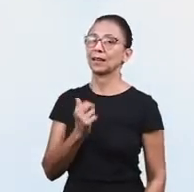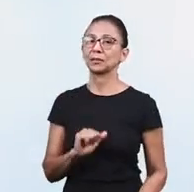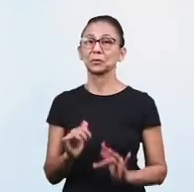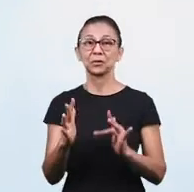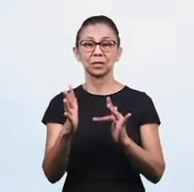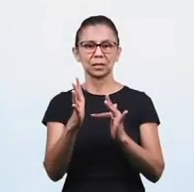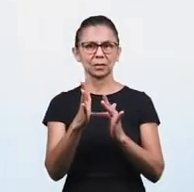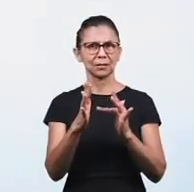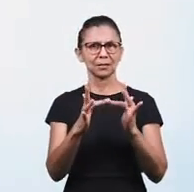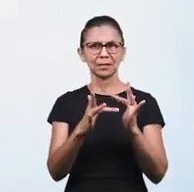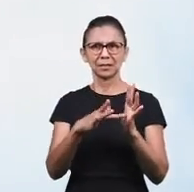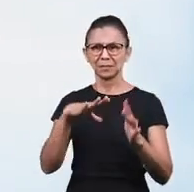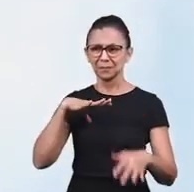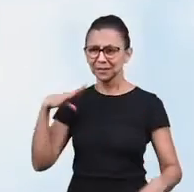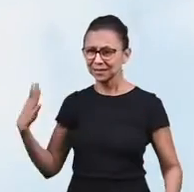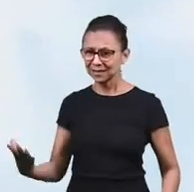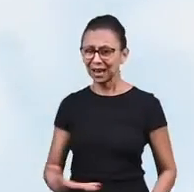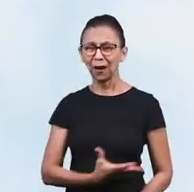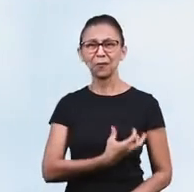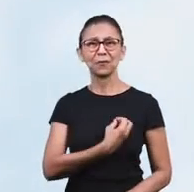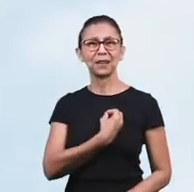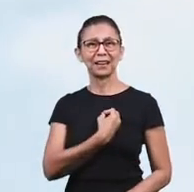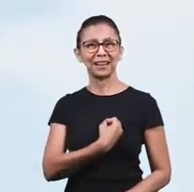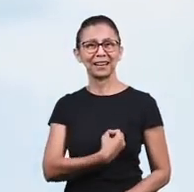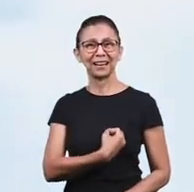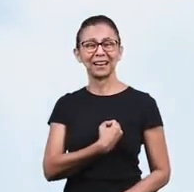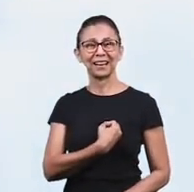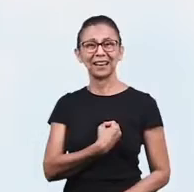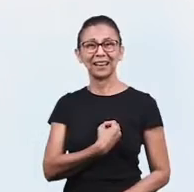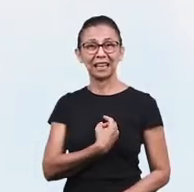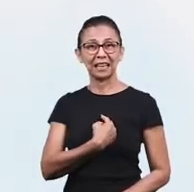I want Jesus to save me.